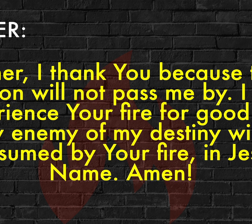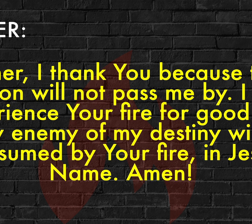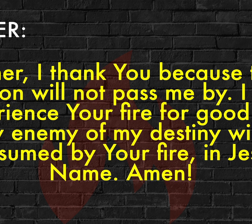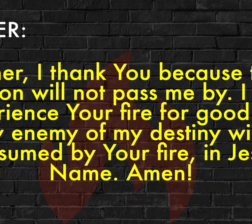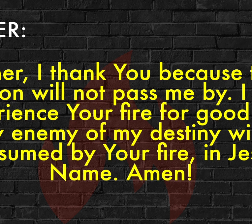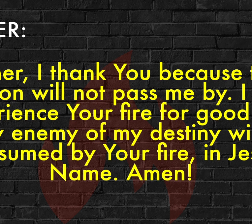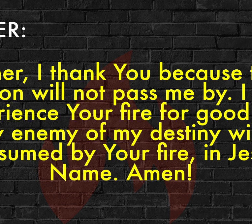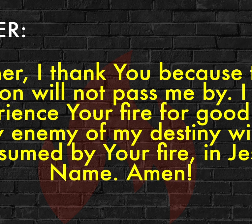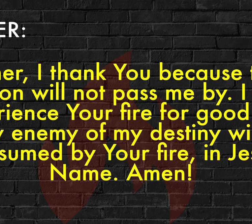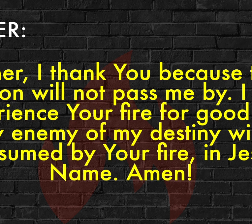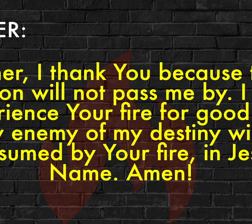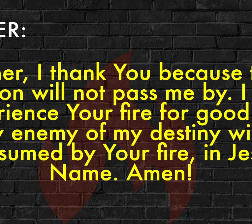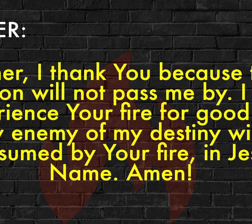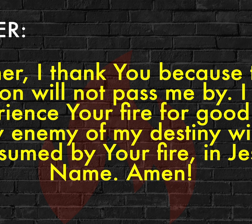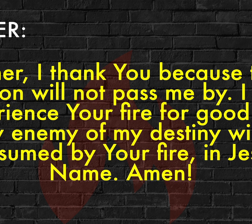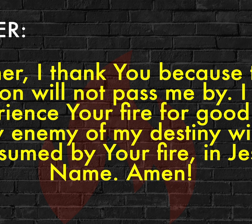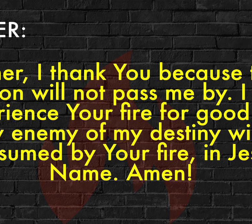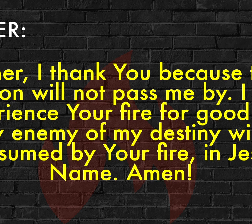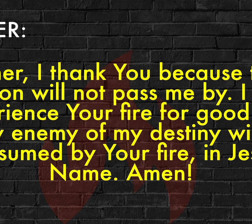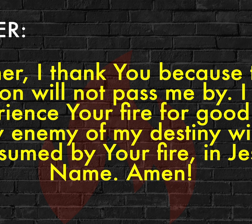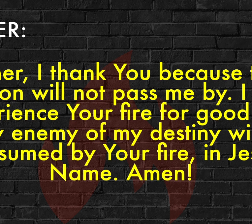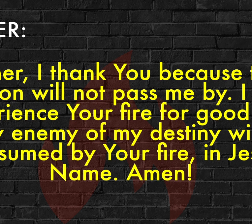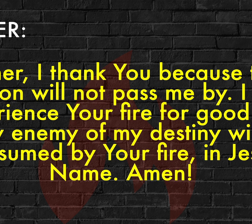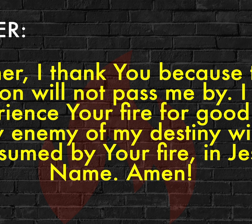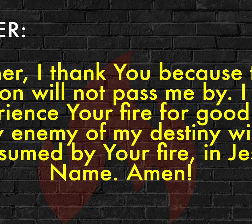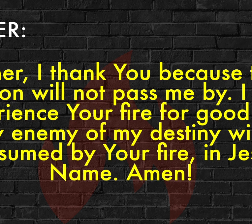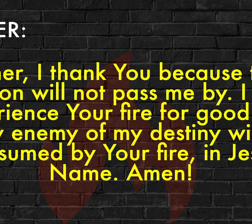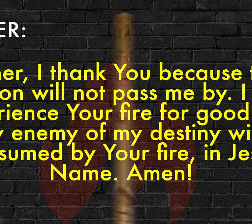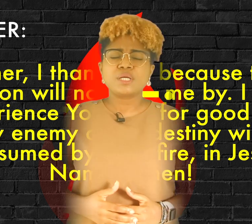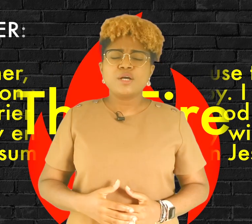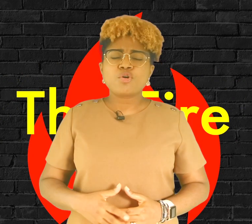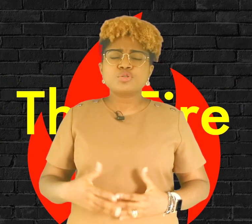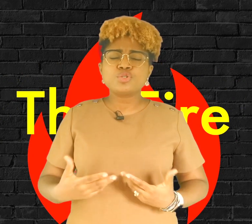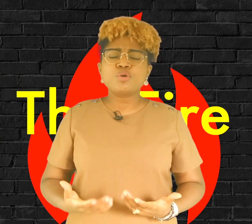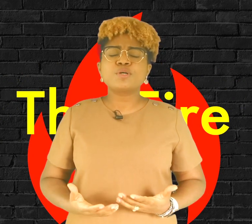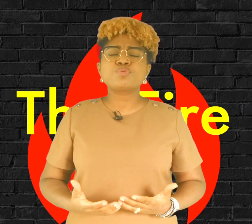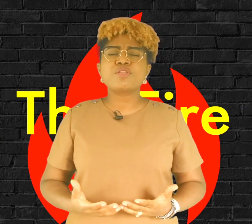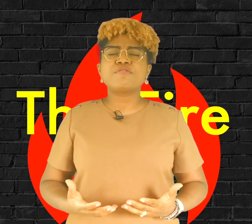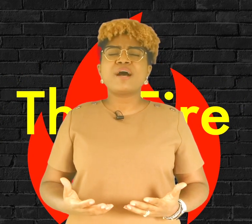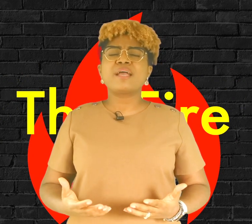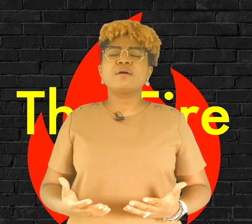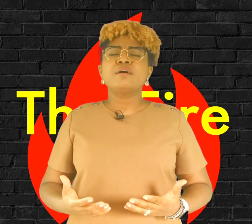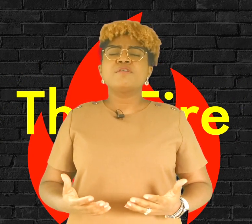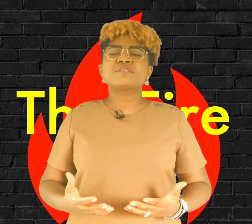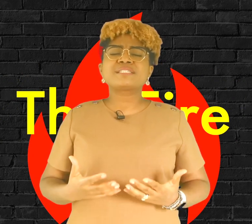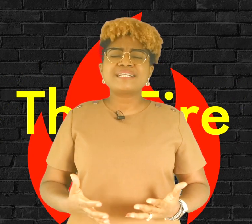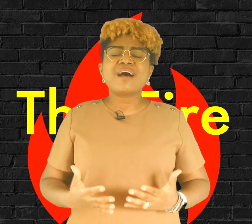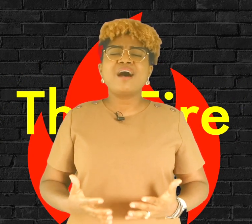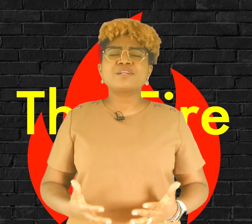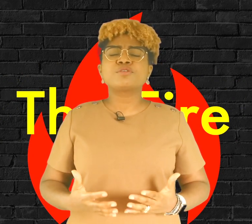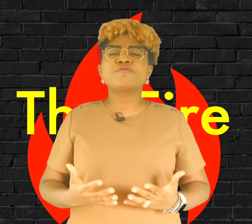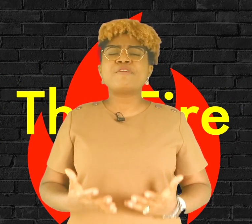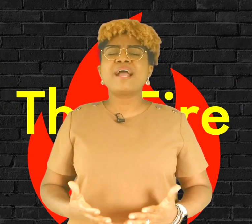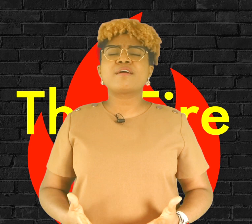my destiny will be consumed by your fire. So, Father, we pray that, Lord, consume us with your fire. Set